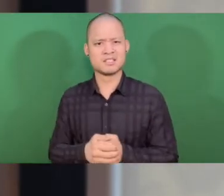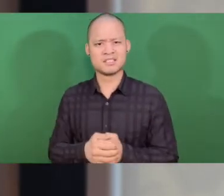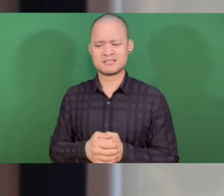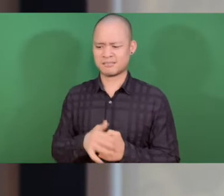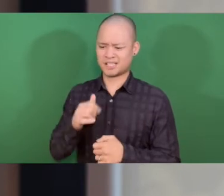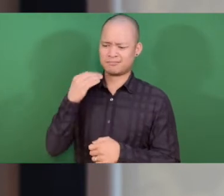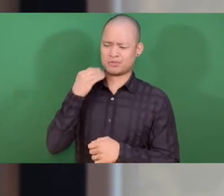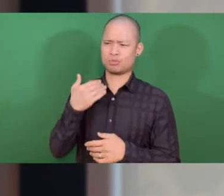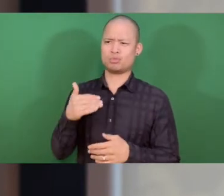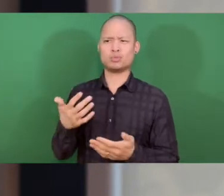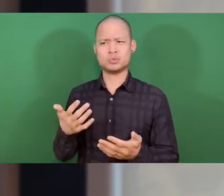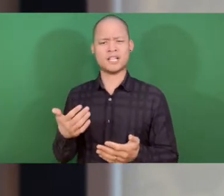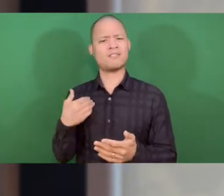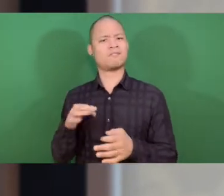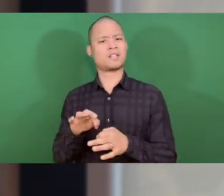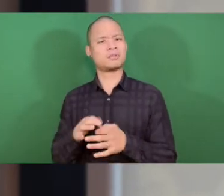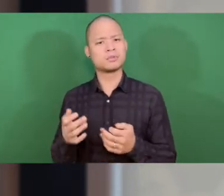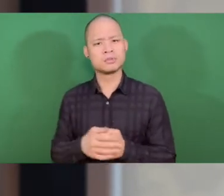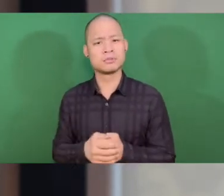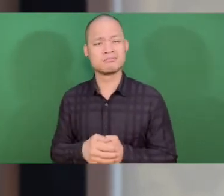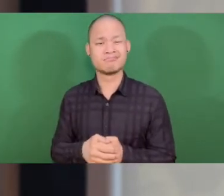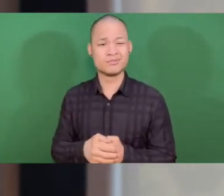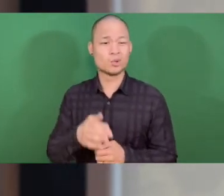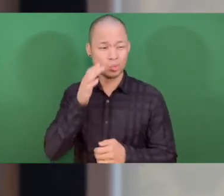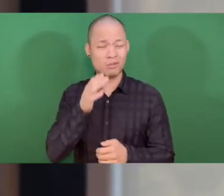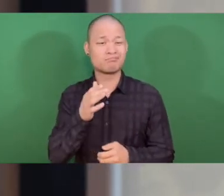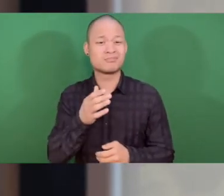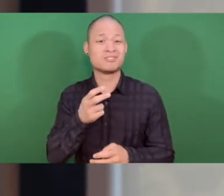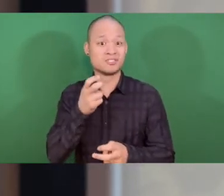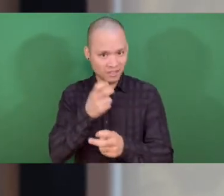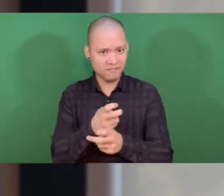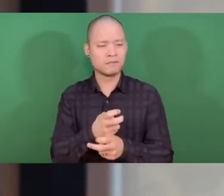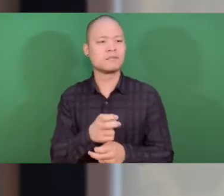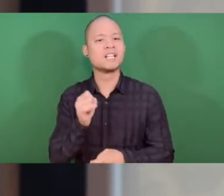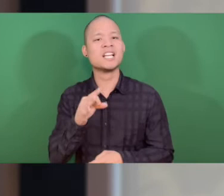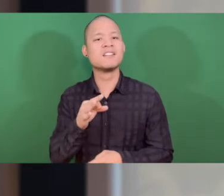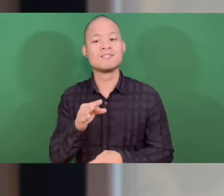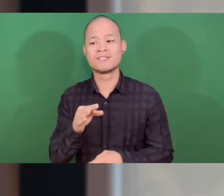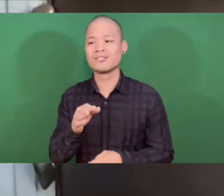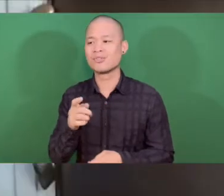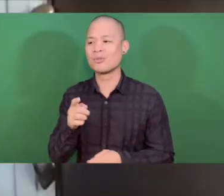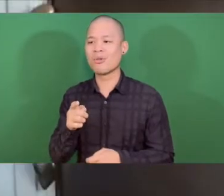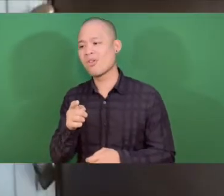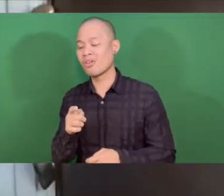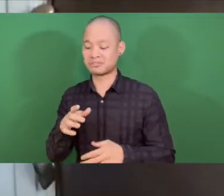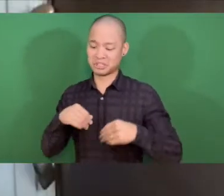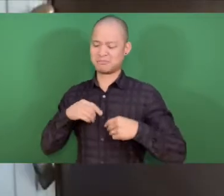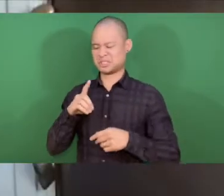be harder to really sort of lean into if I thought it was just temporary.